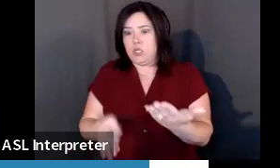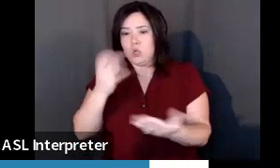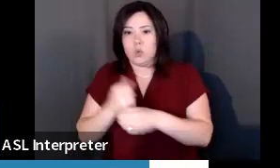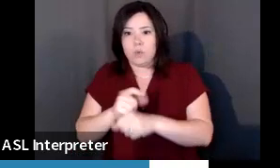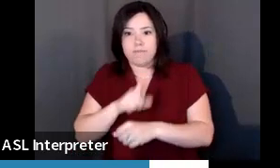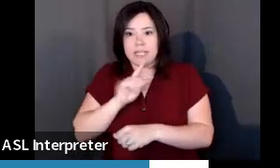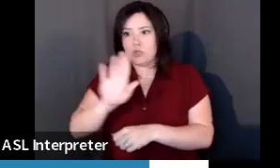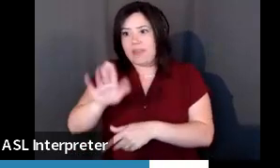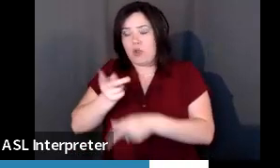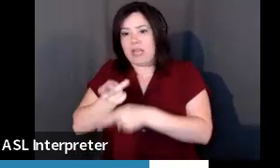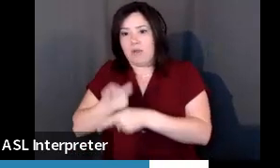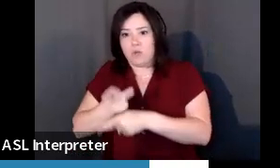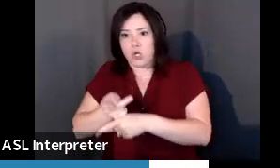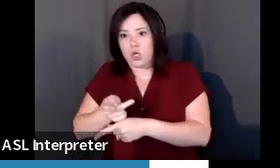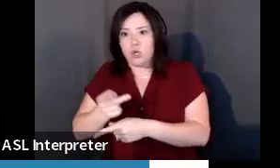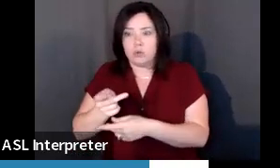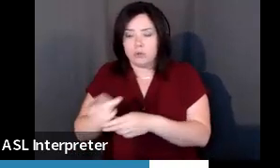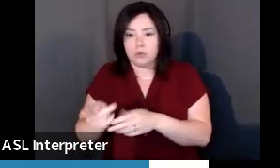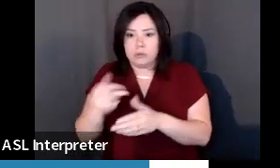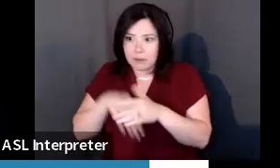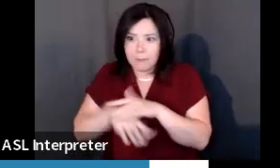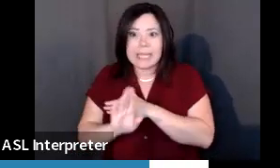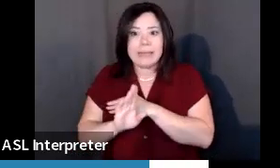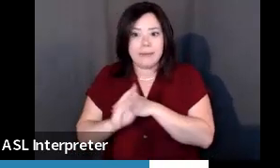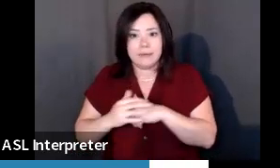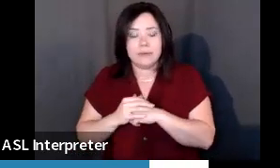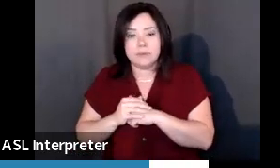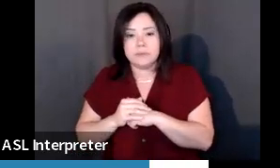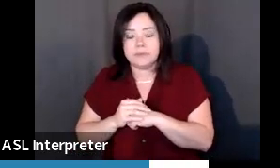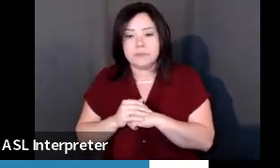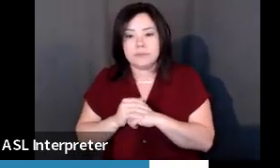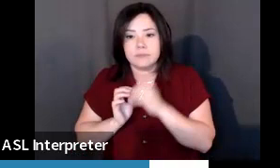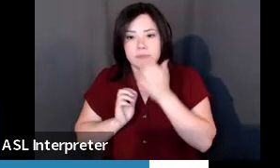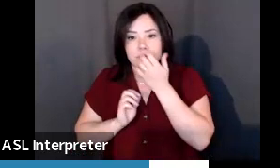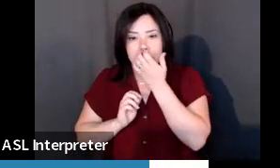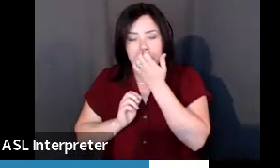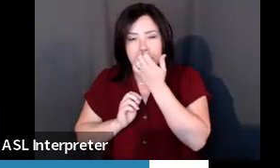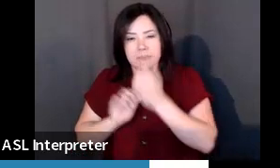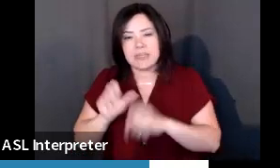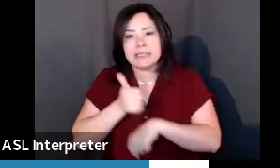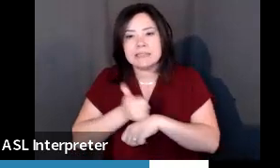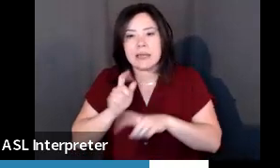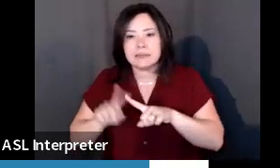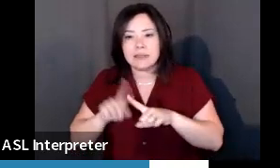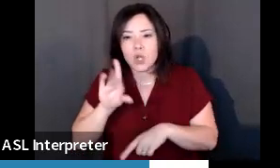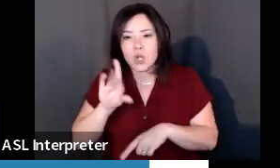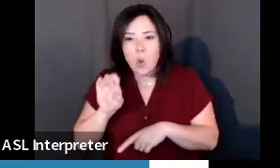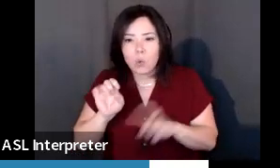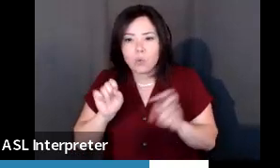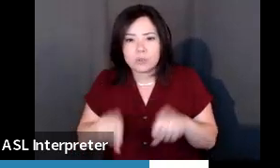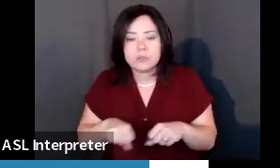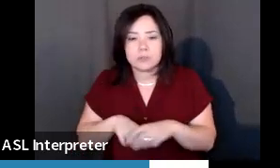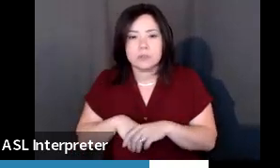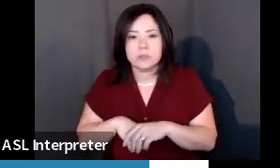it's their caregiver coming in, and you can set different codes on that. It's just a